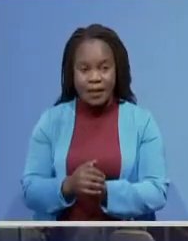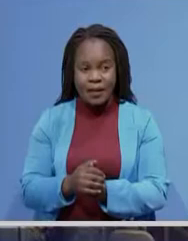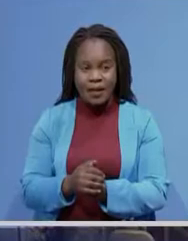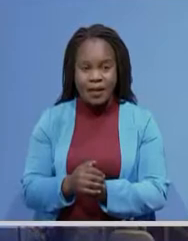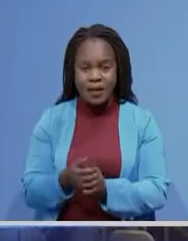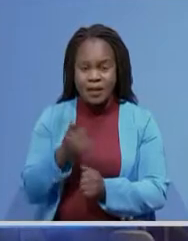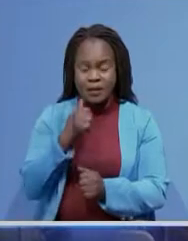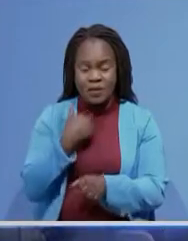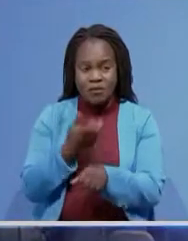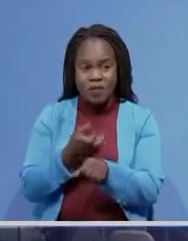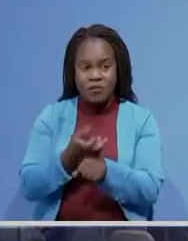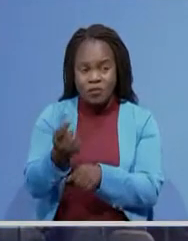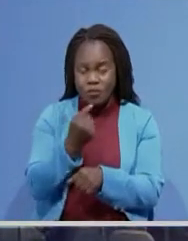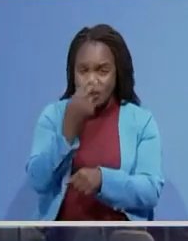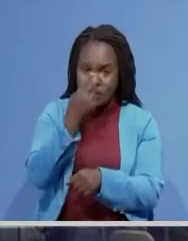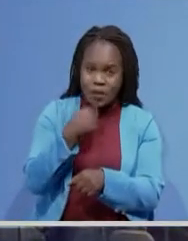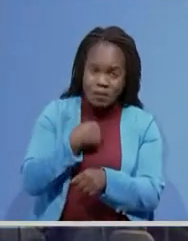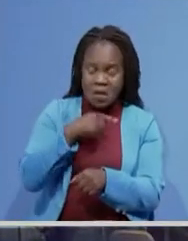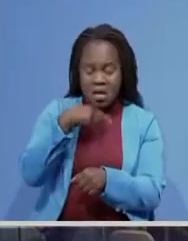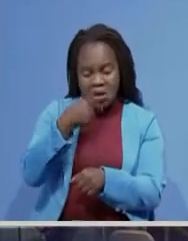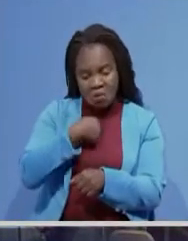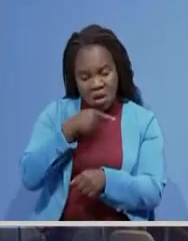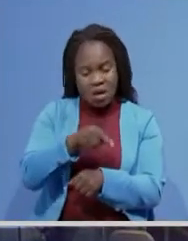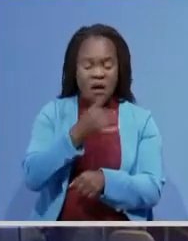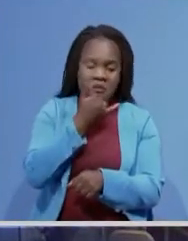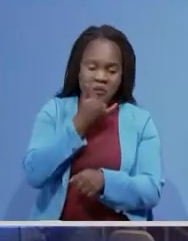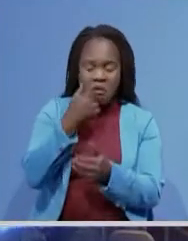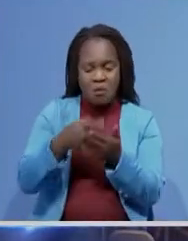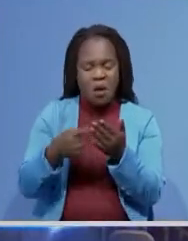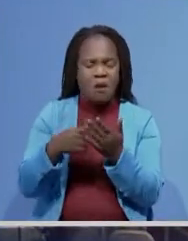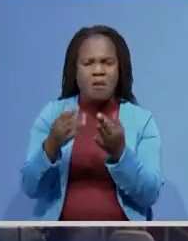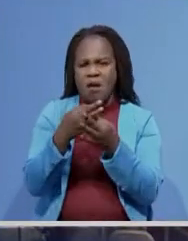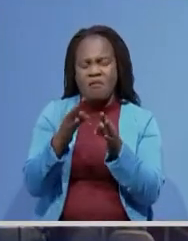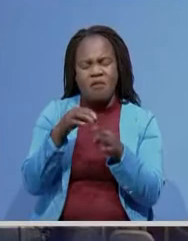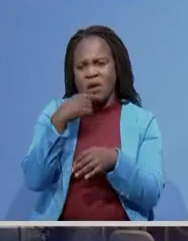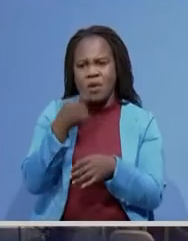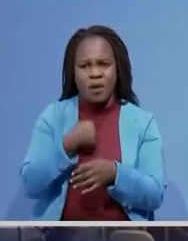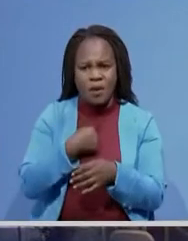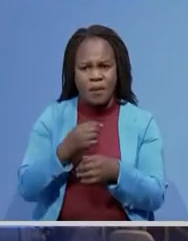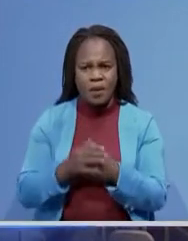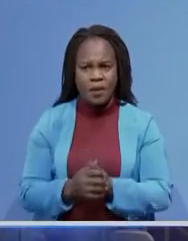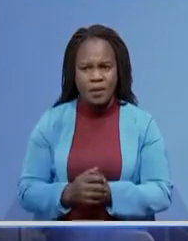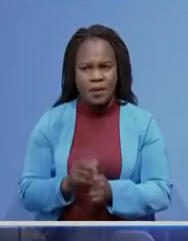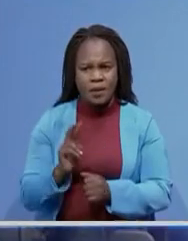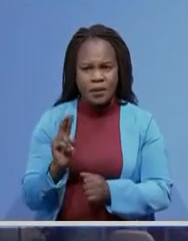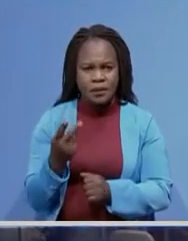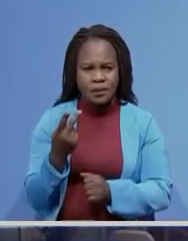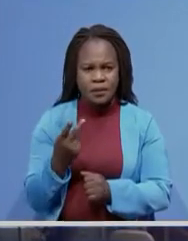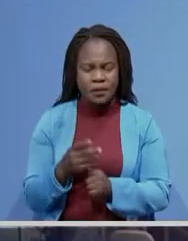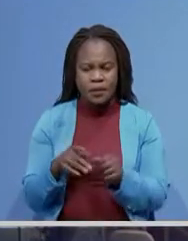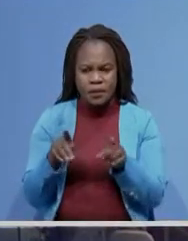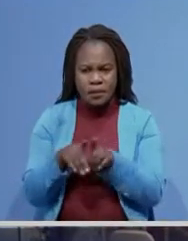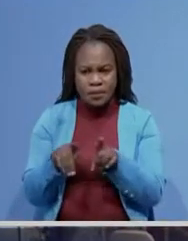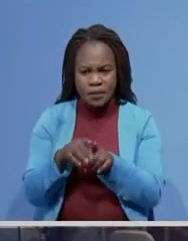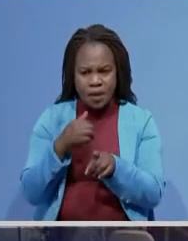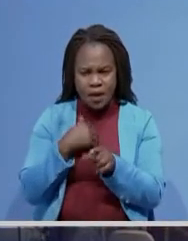me and tell me this is not right and so on, especially that I'm one of the fraternity, I'm a member of the fraternity. Secondly, we also have this